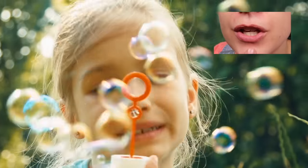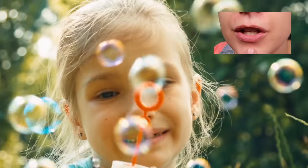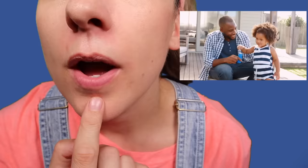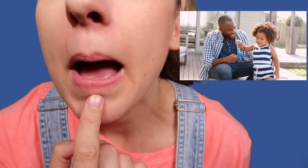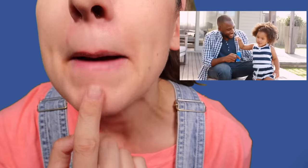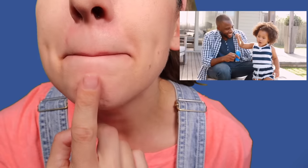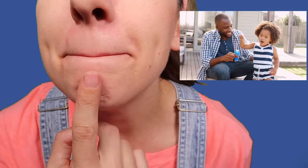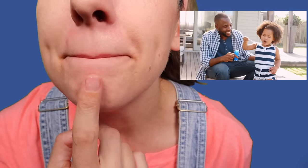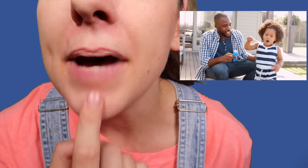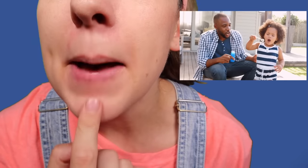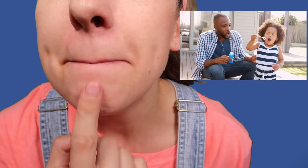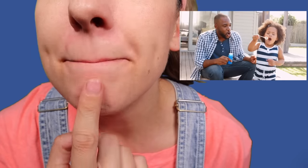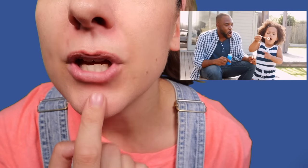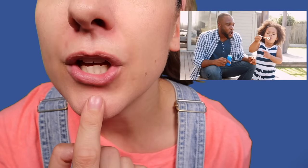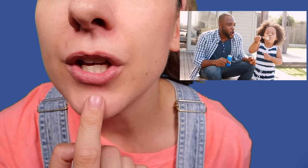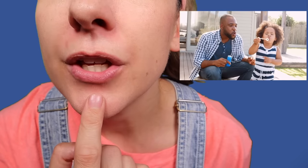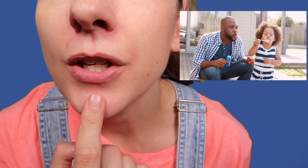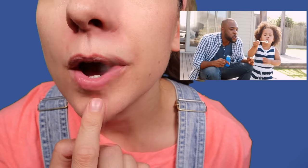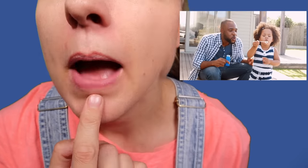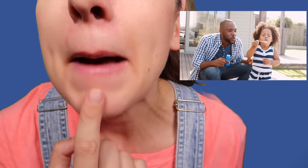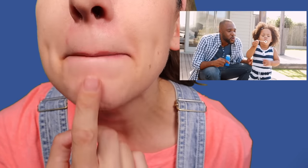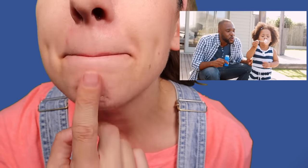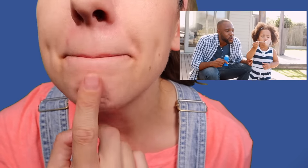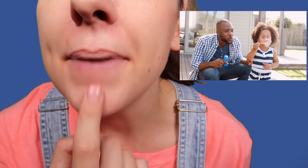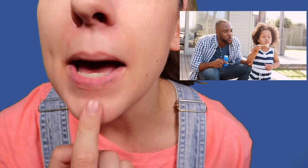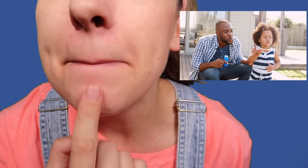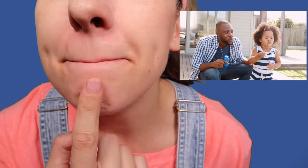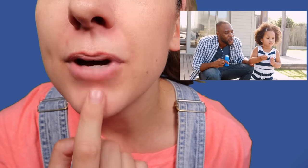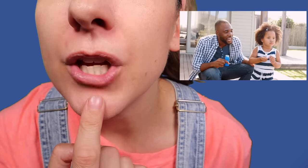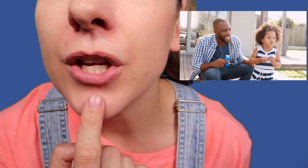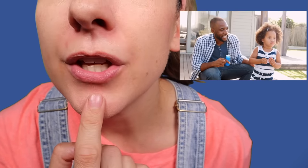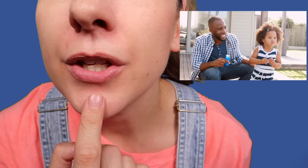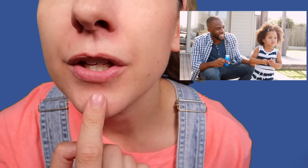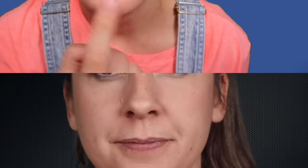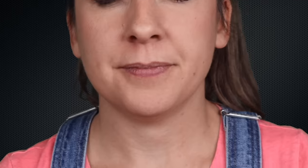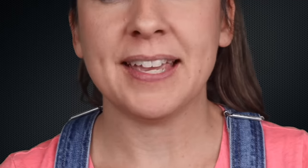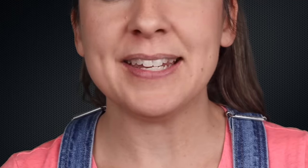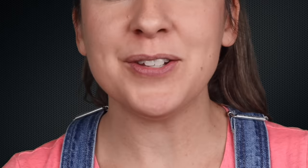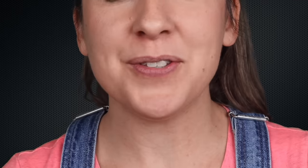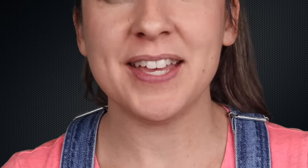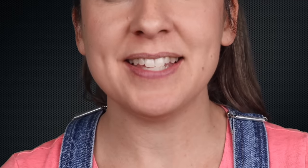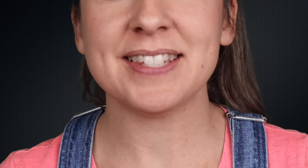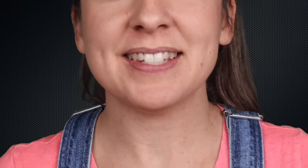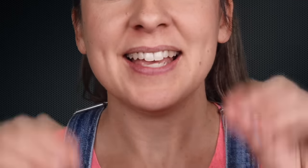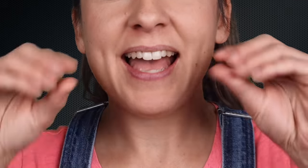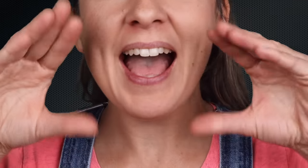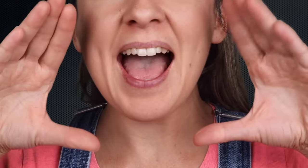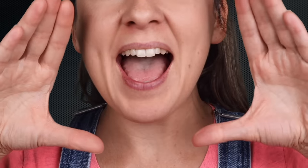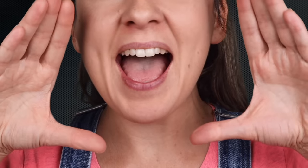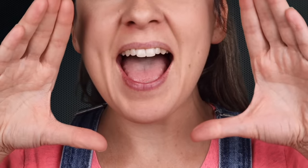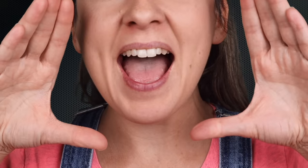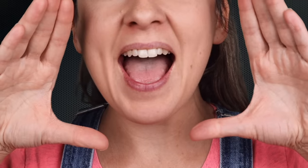Bubble. Bubble. Bubble. Can you do this?